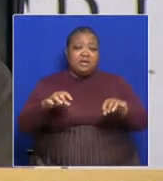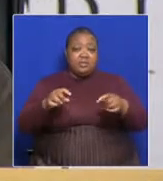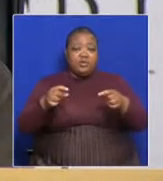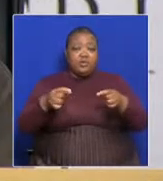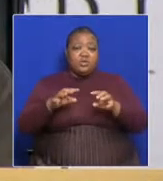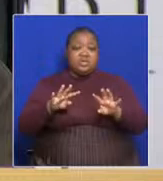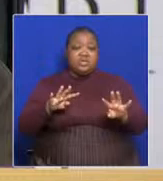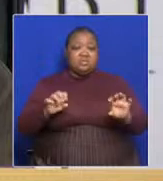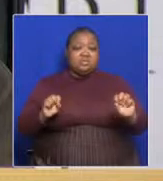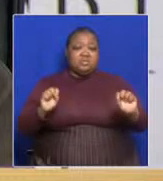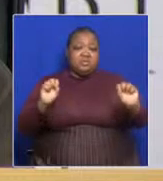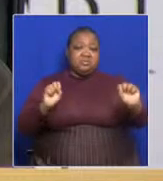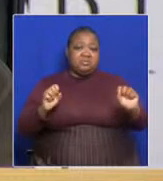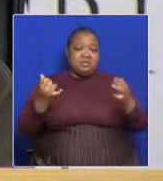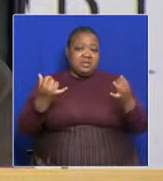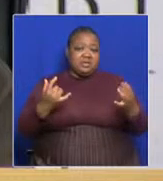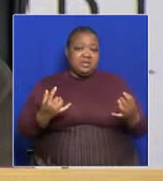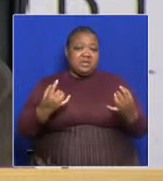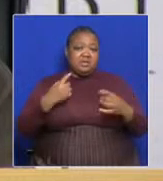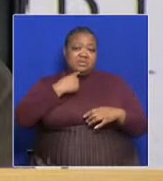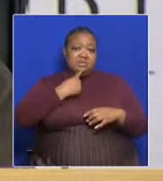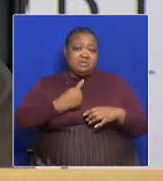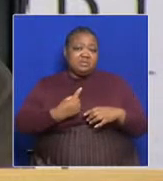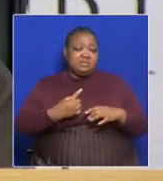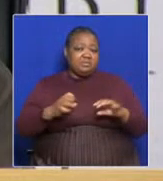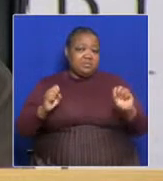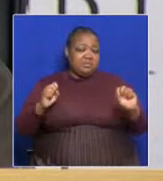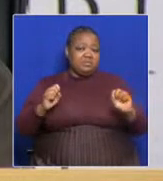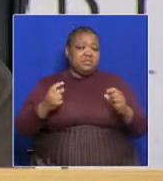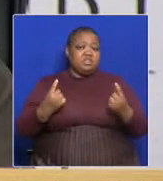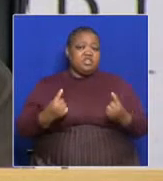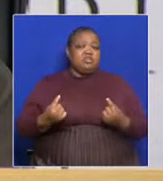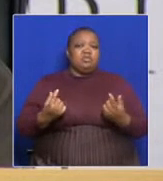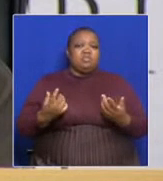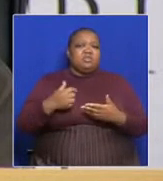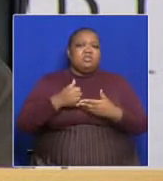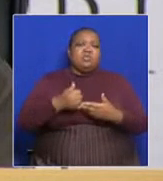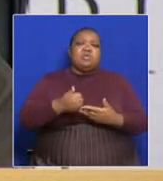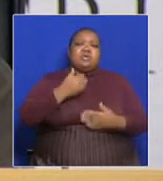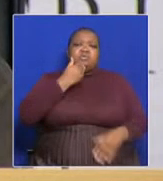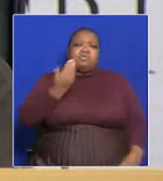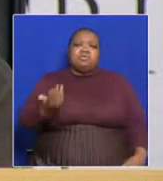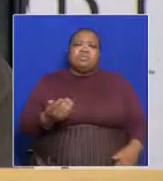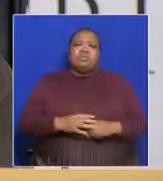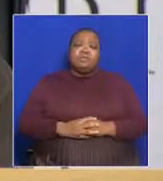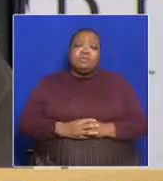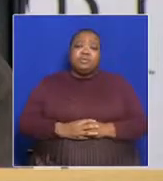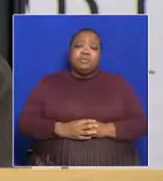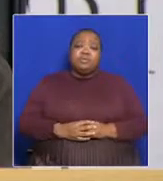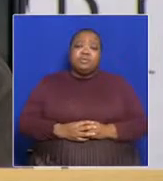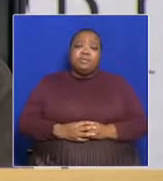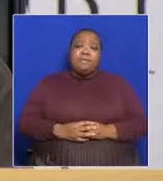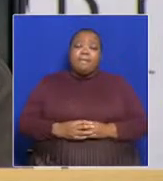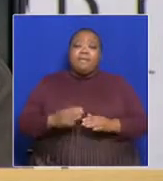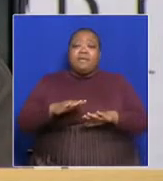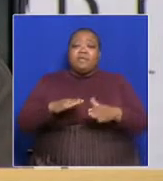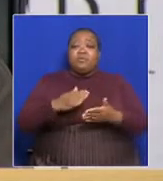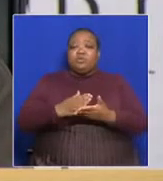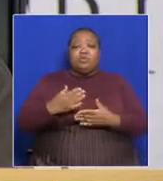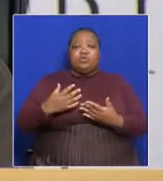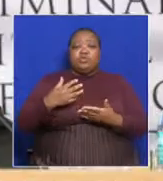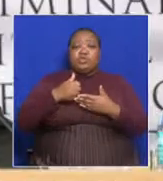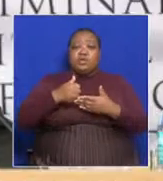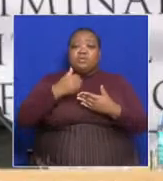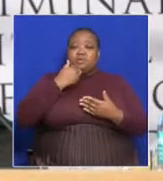now? I did it. That's Why? why I'm saying Who does it benefit this time now? I'm not sure who it benefits, but I did it.